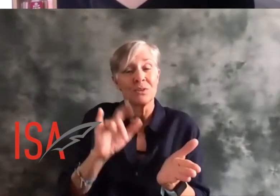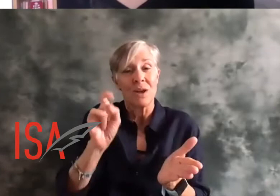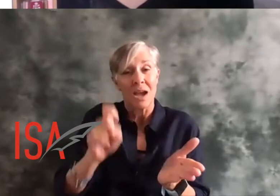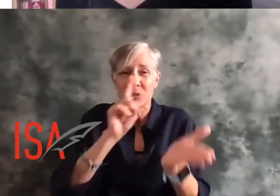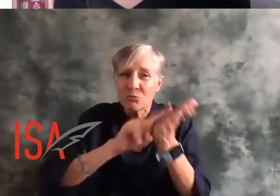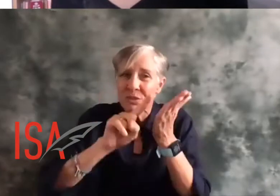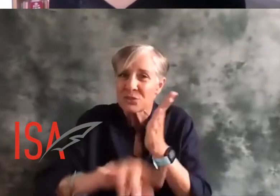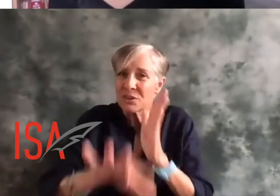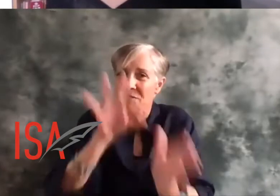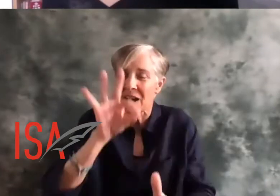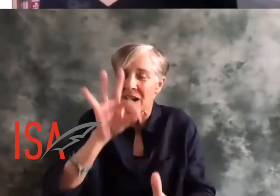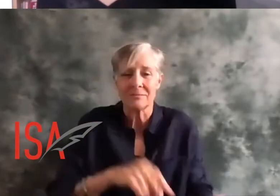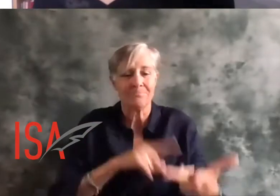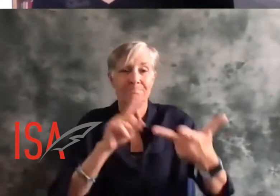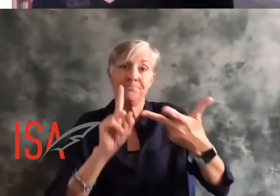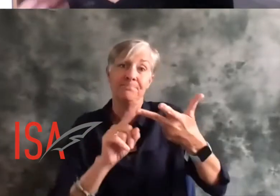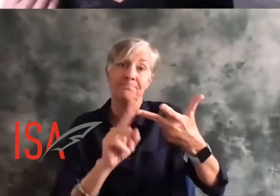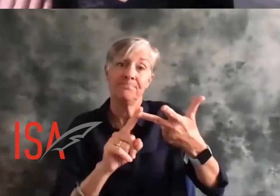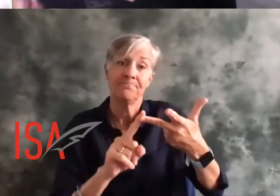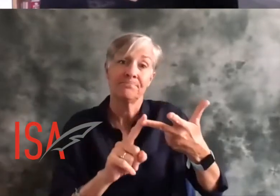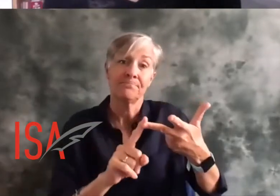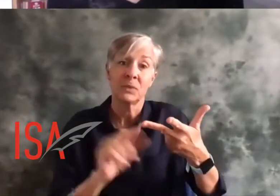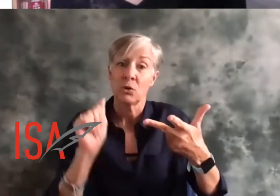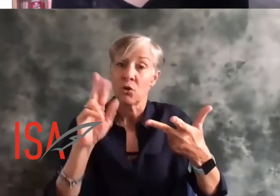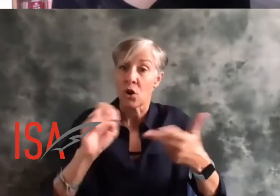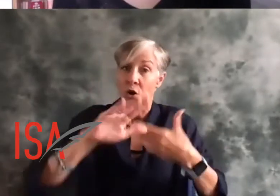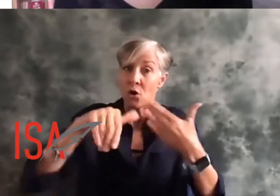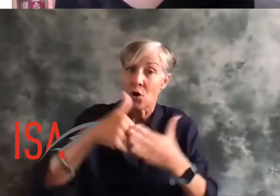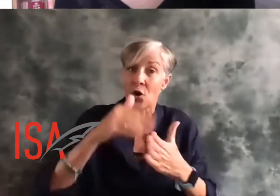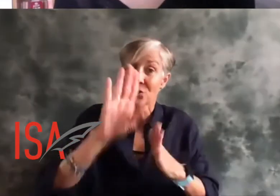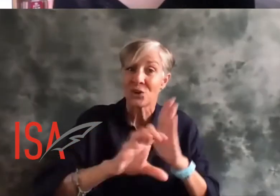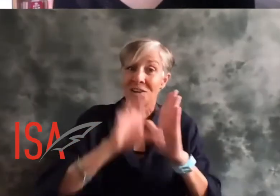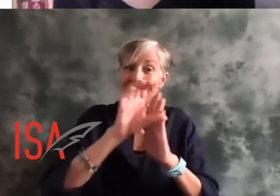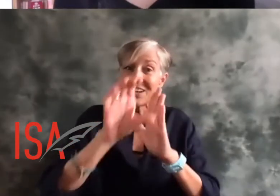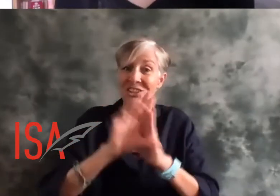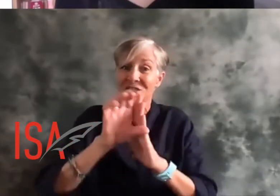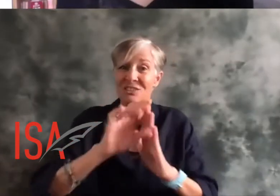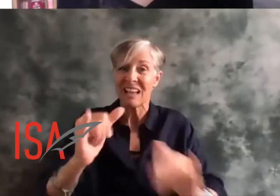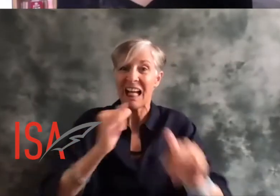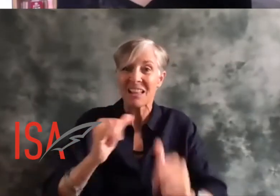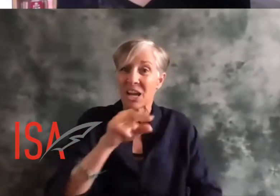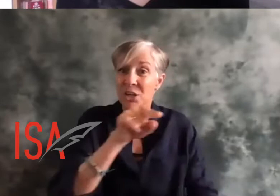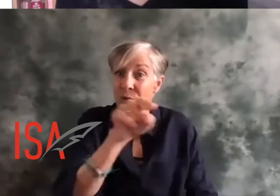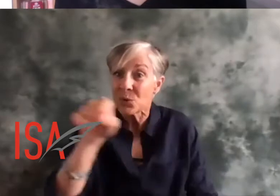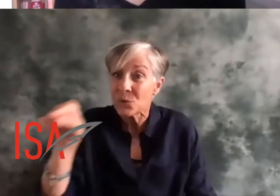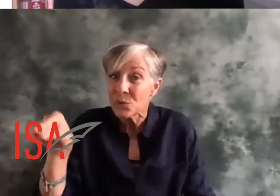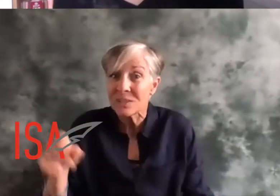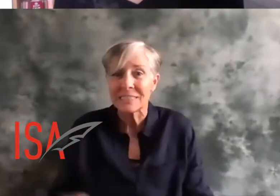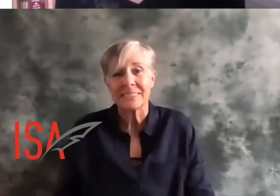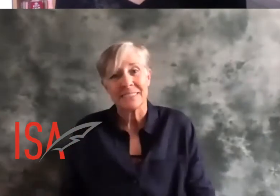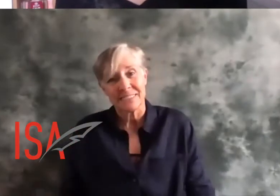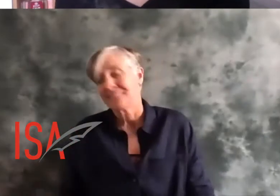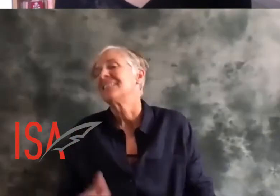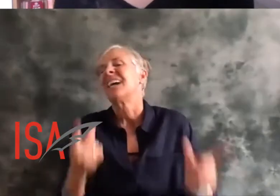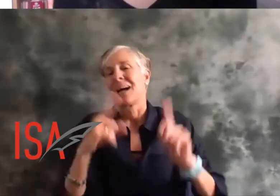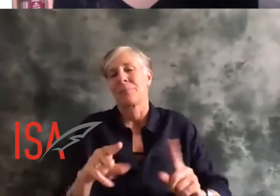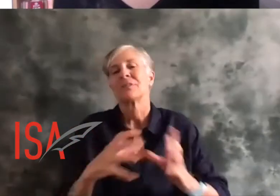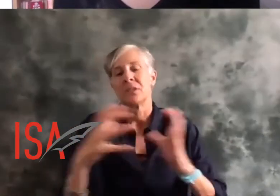Next thing we want to talk about is, are all your characters similar to yourself? This happens a